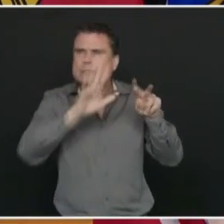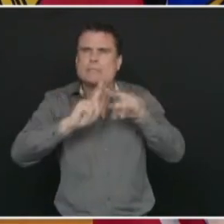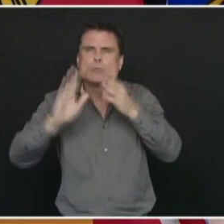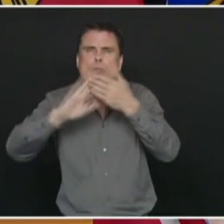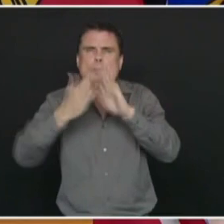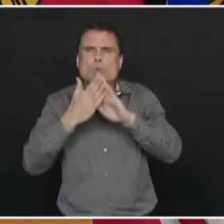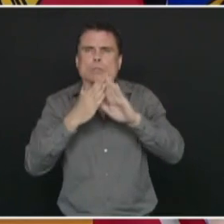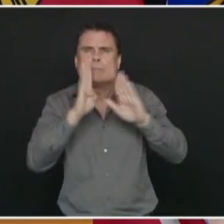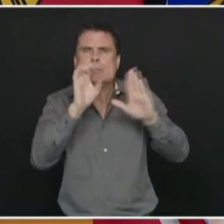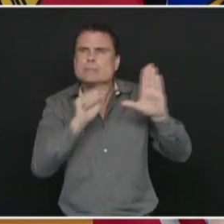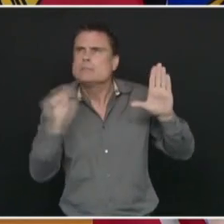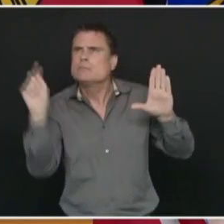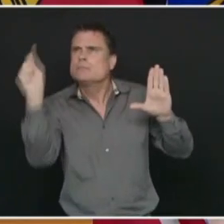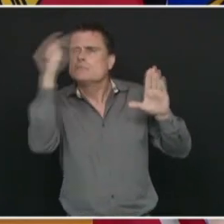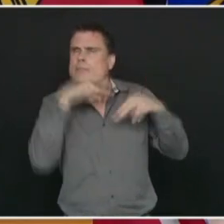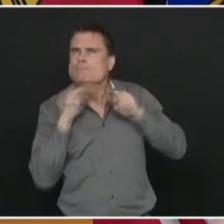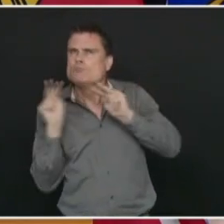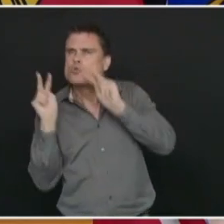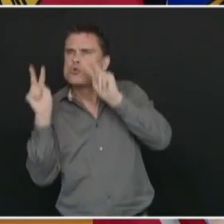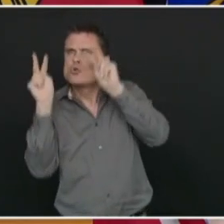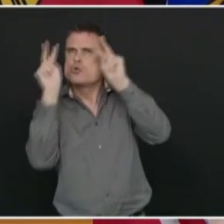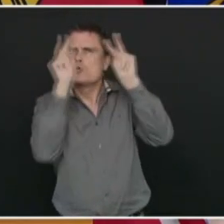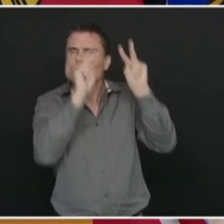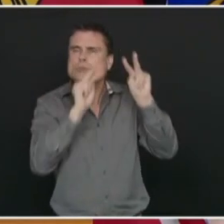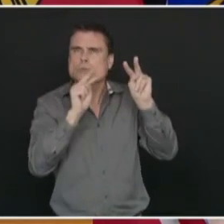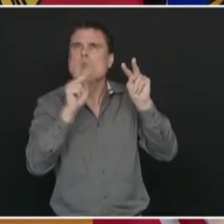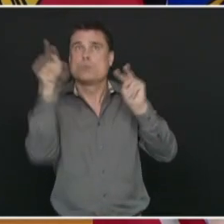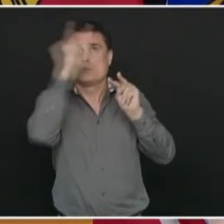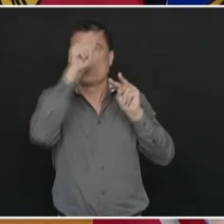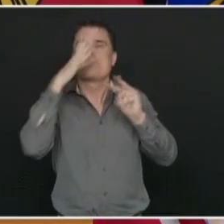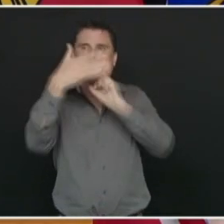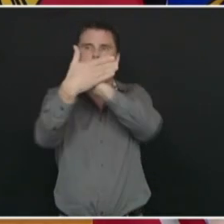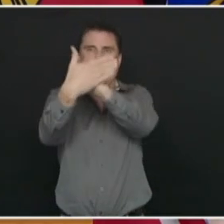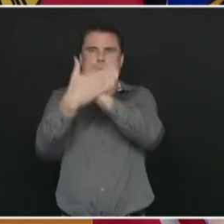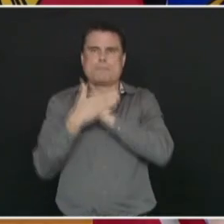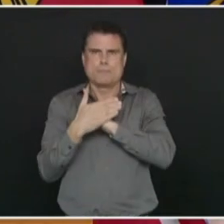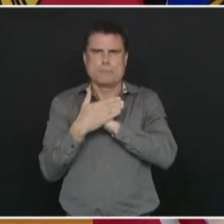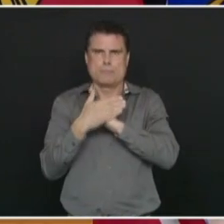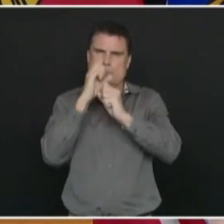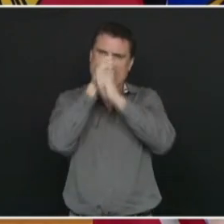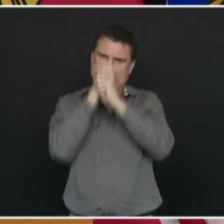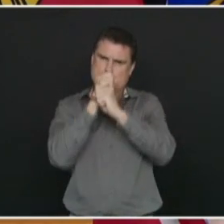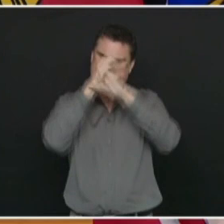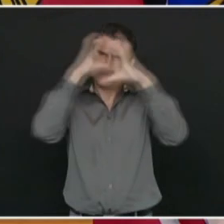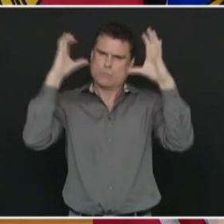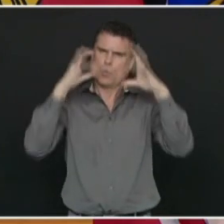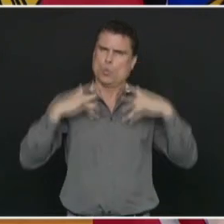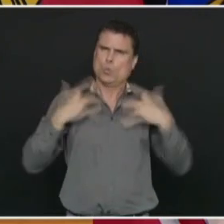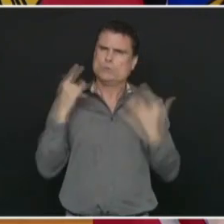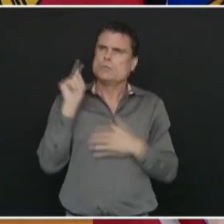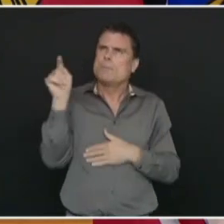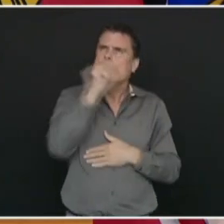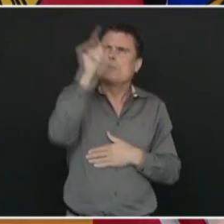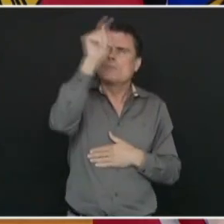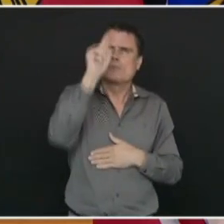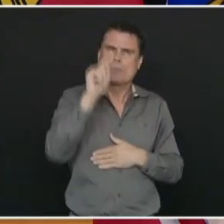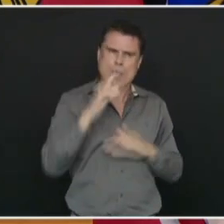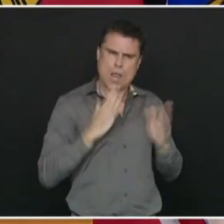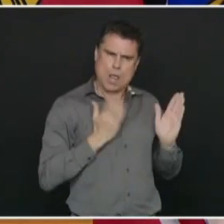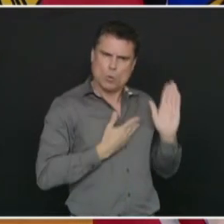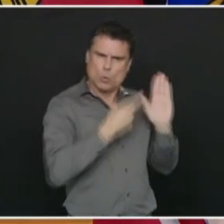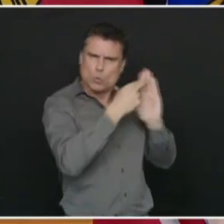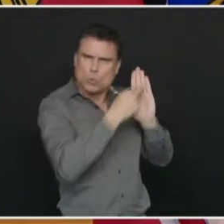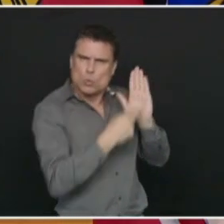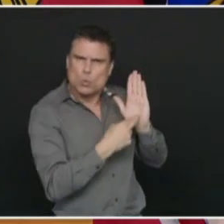this and are holding the line, and I thank you for that. Keith Baldry, Global News.